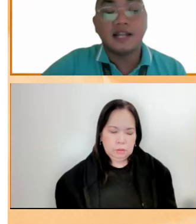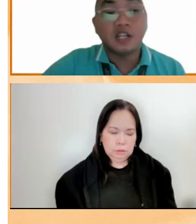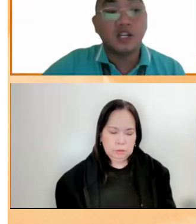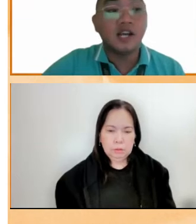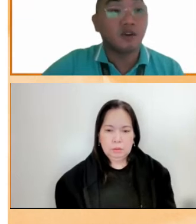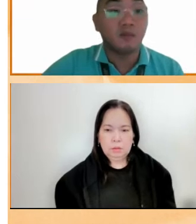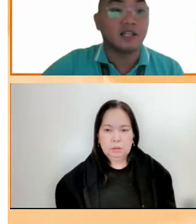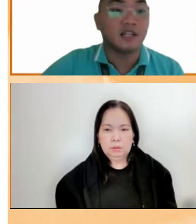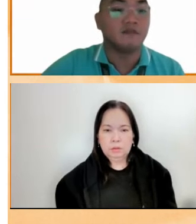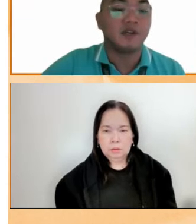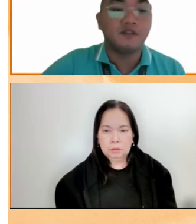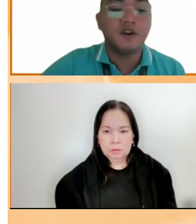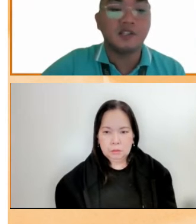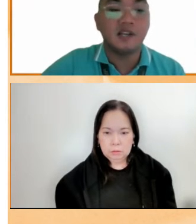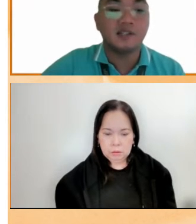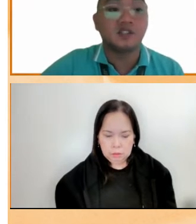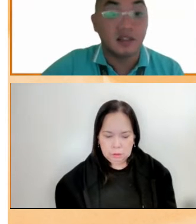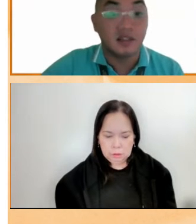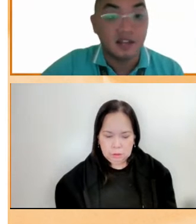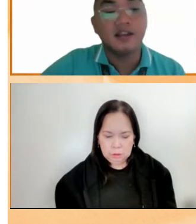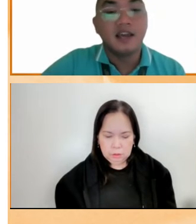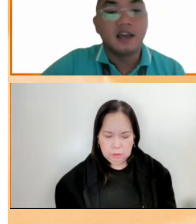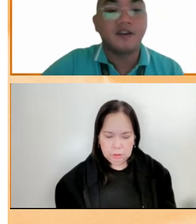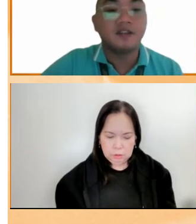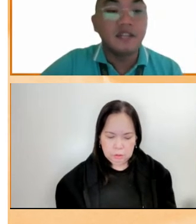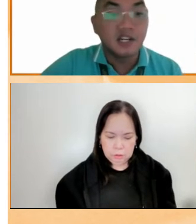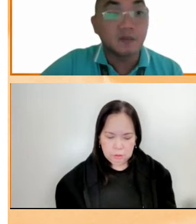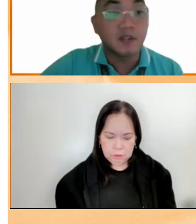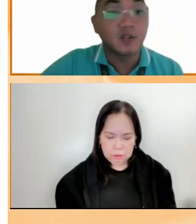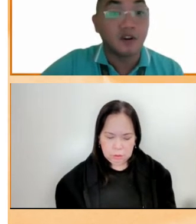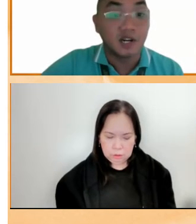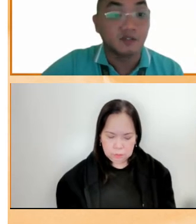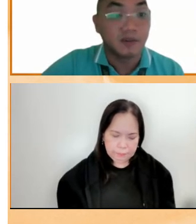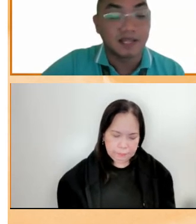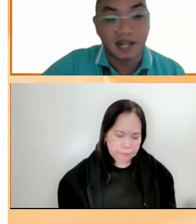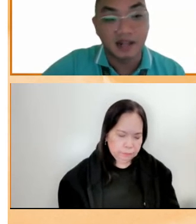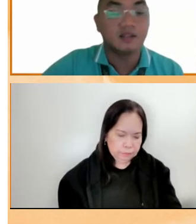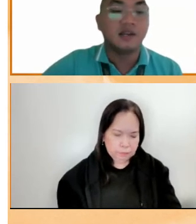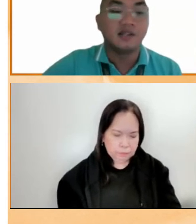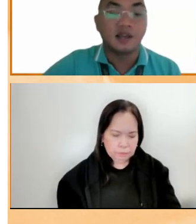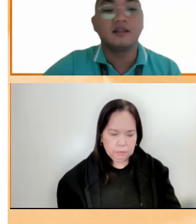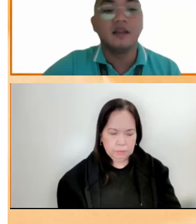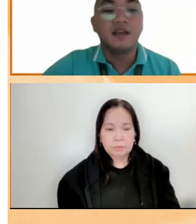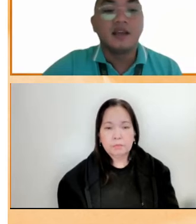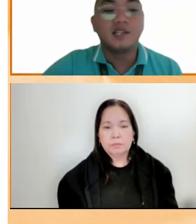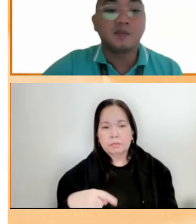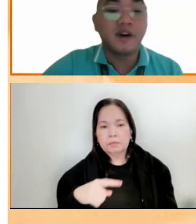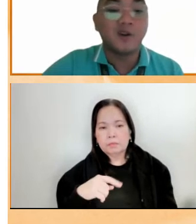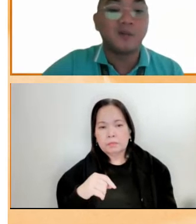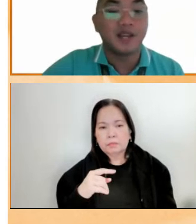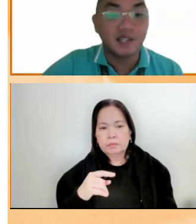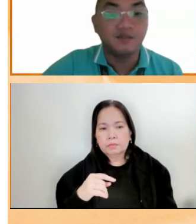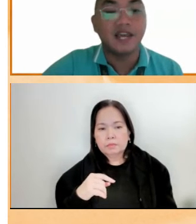It actually has four objectives. The first is to strengthen effective leadership and governance for mental health. Second is to